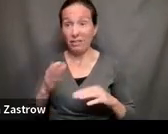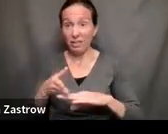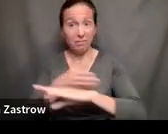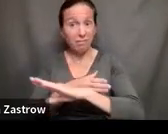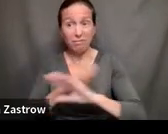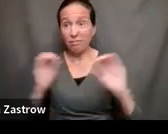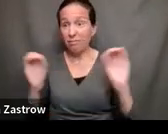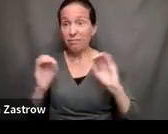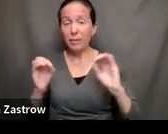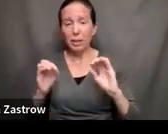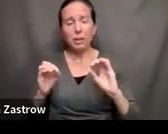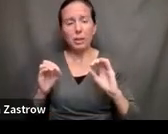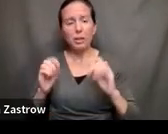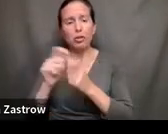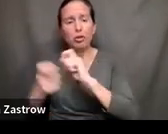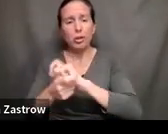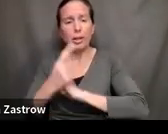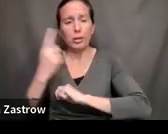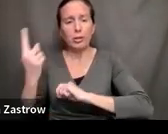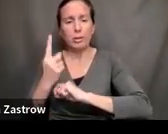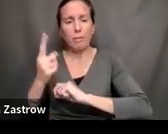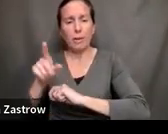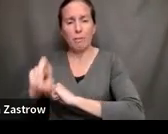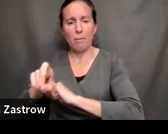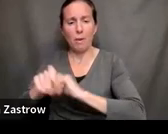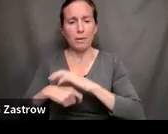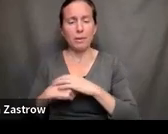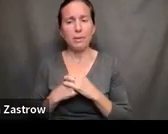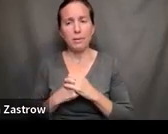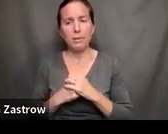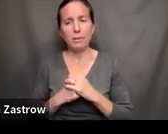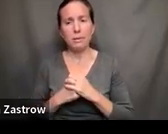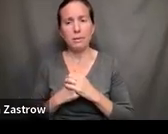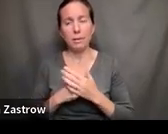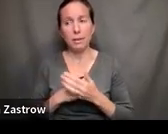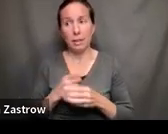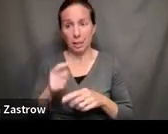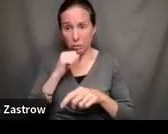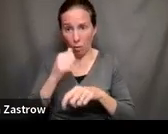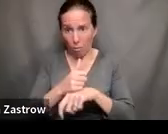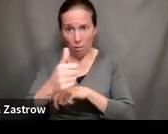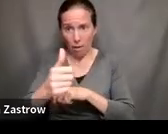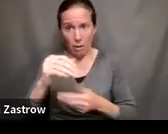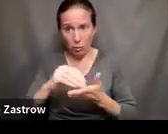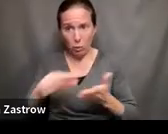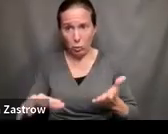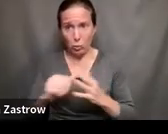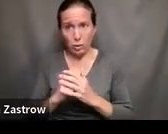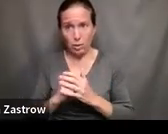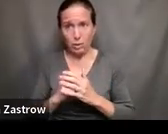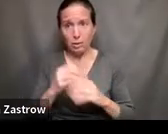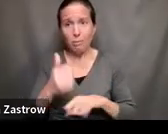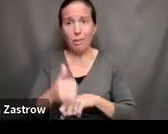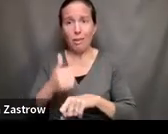not, if they're not making progress, it's not on them, right? It's on us as teachers